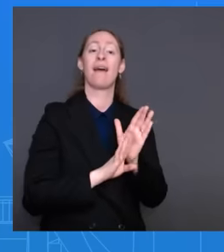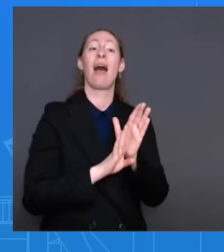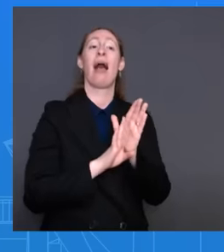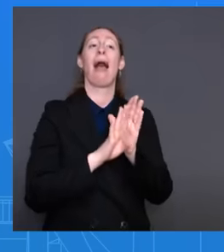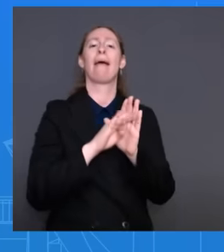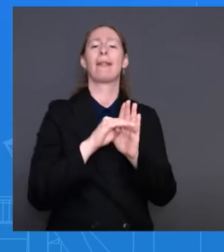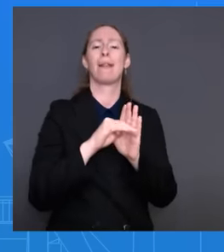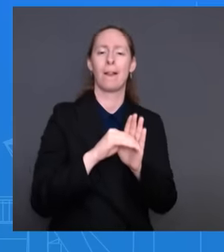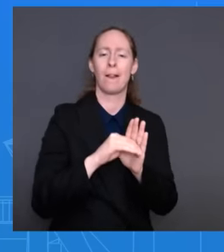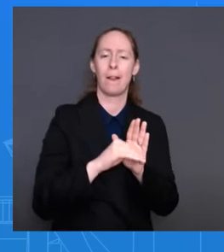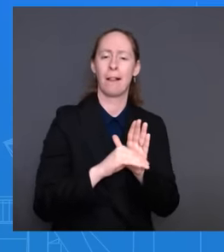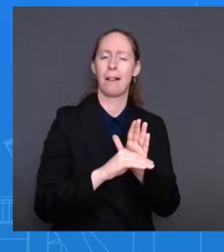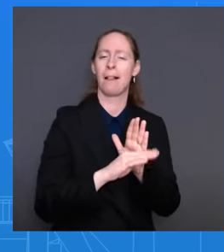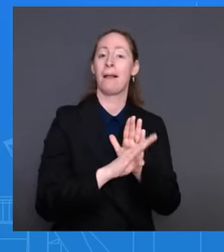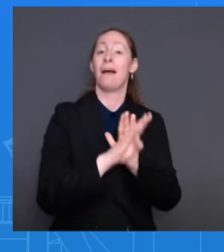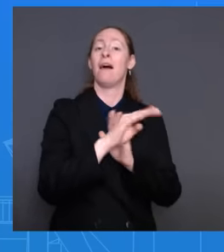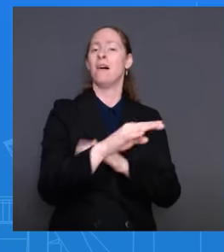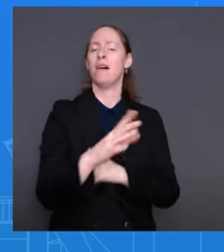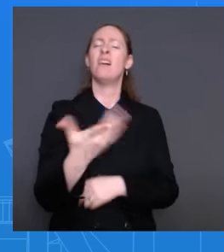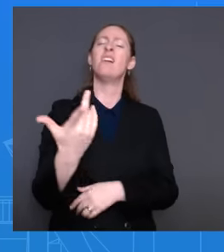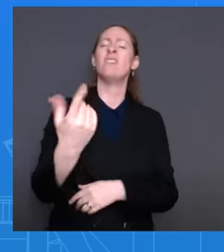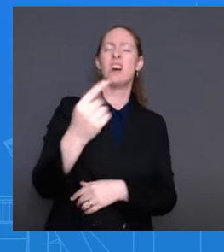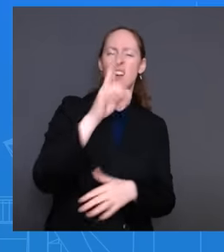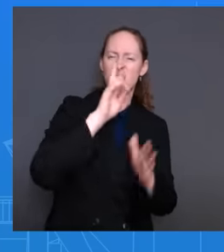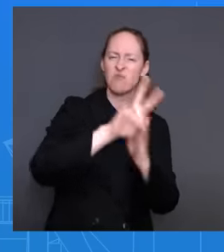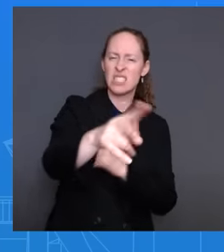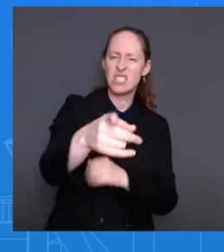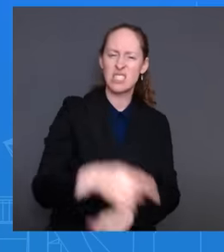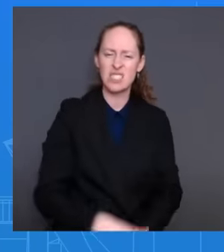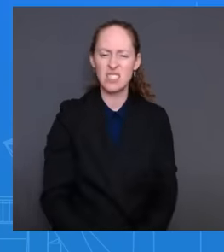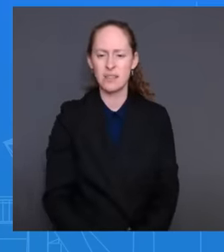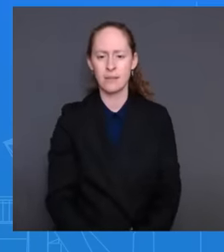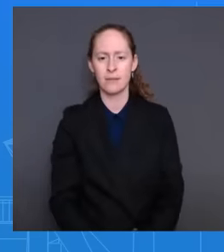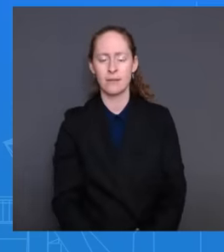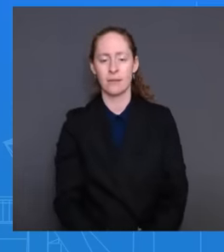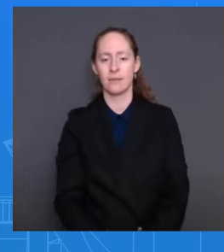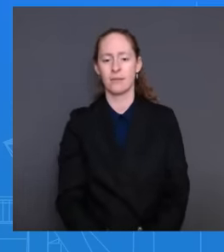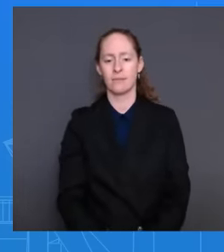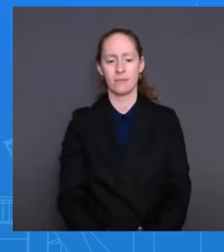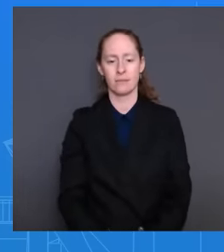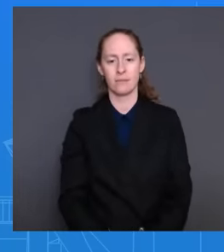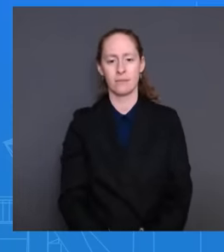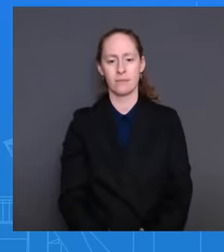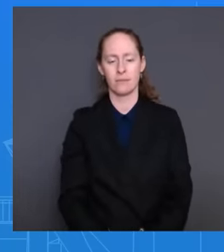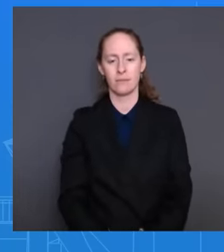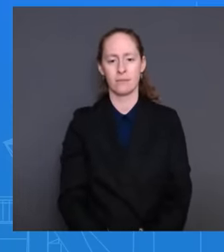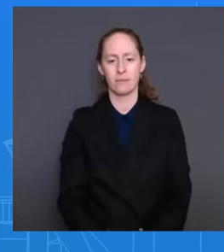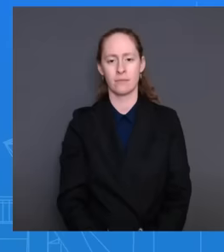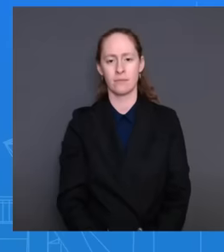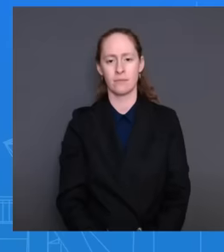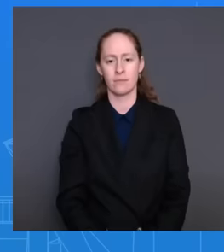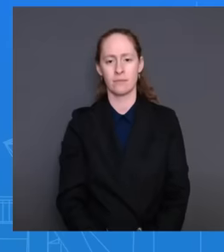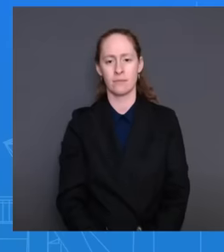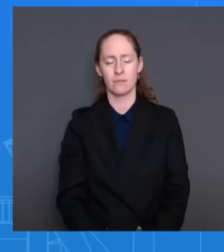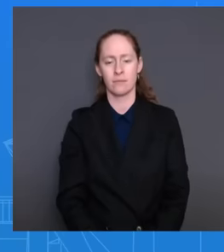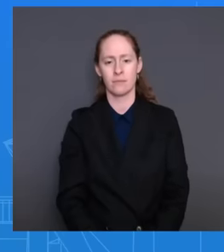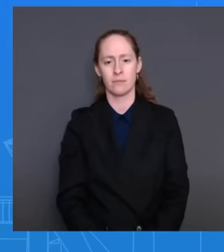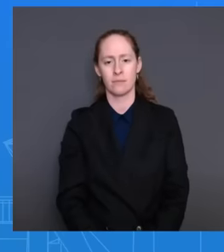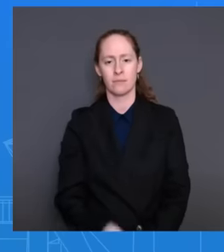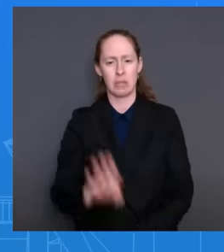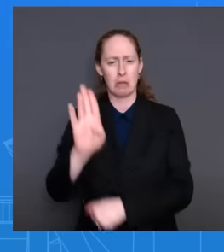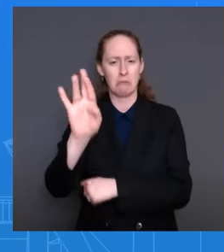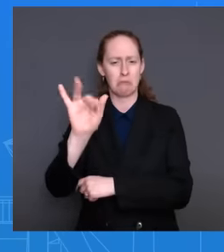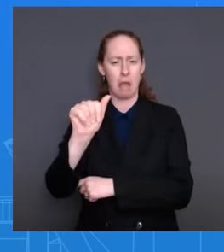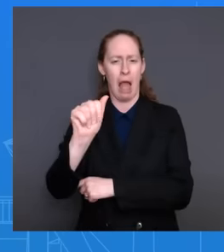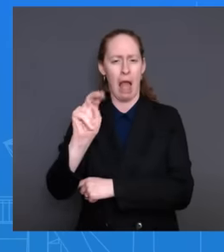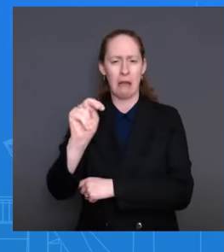And this is what Brian Deese said up here, and I think he would say the same thing to this question, is that we are doing everything that we can